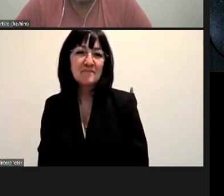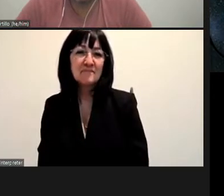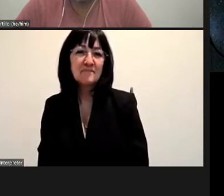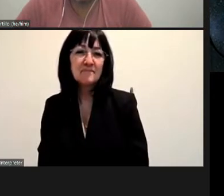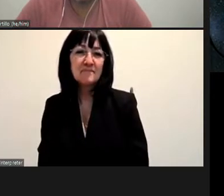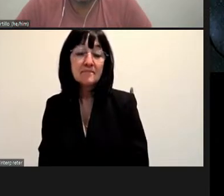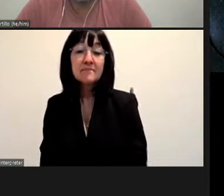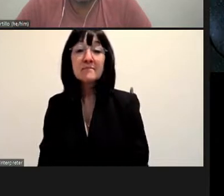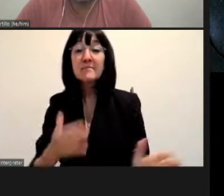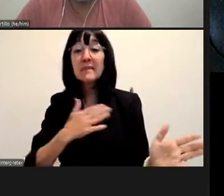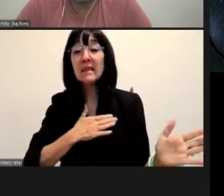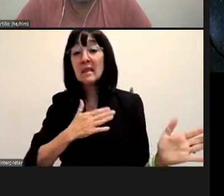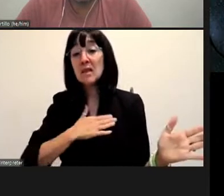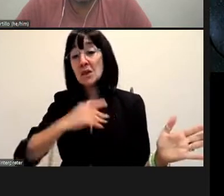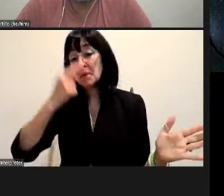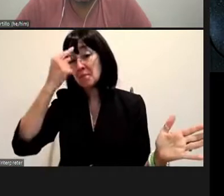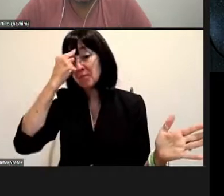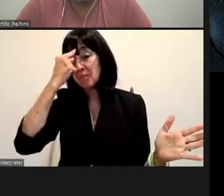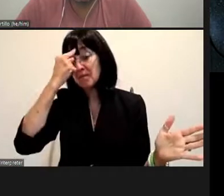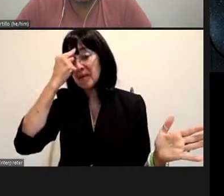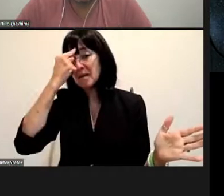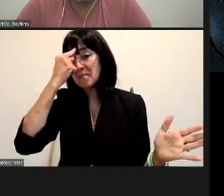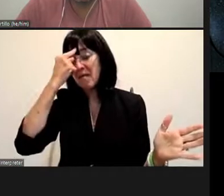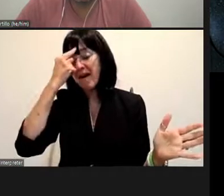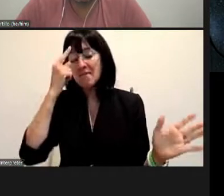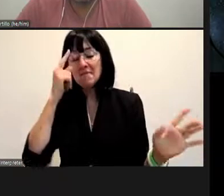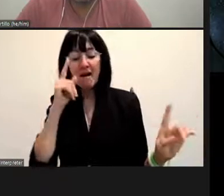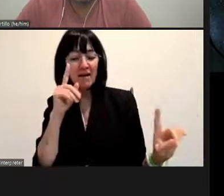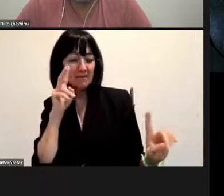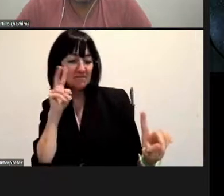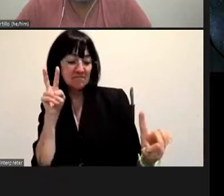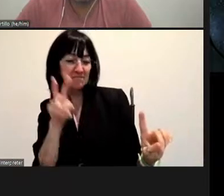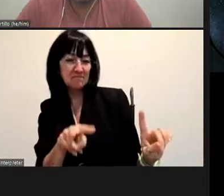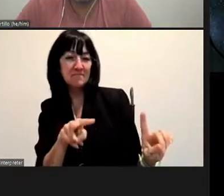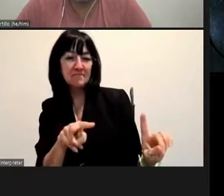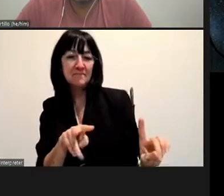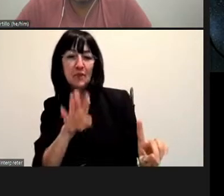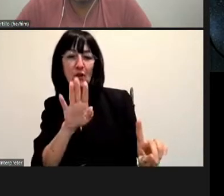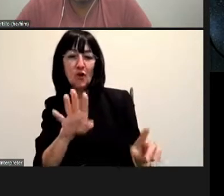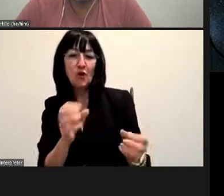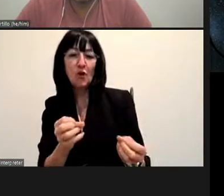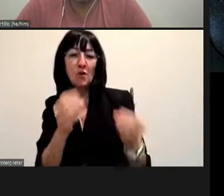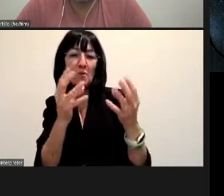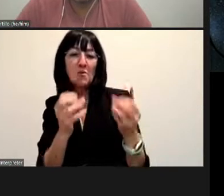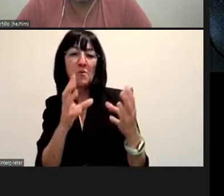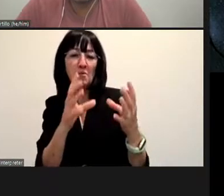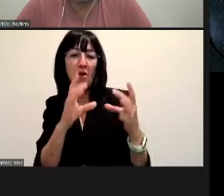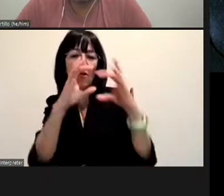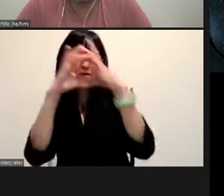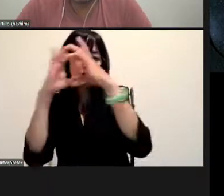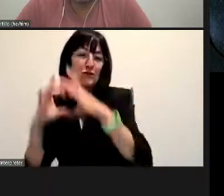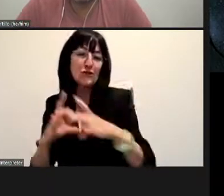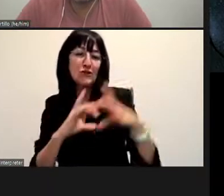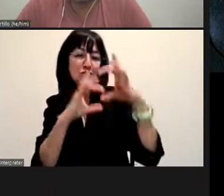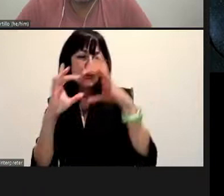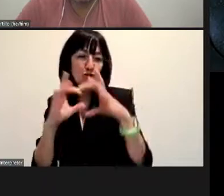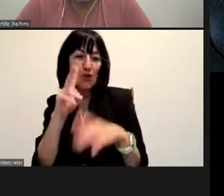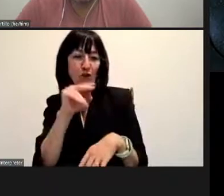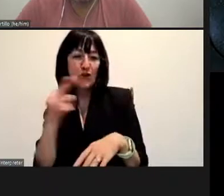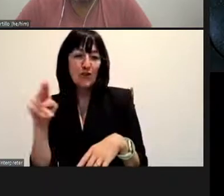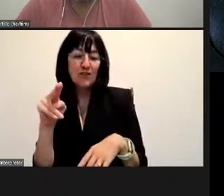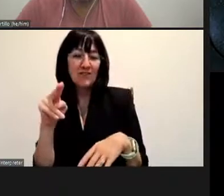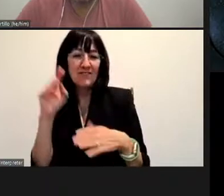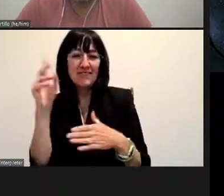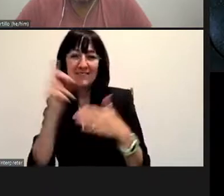In my mind's eye, mine was also basically your multi-circle Venn diagram. So yeah, so you solved